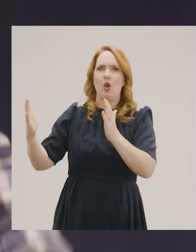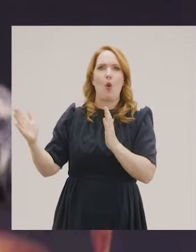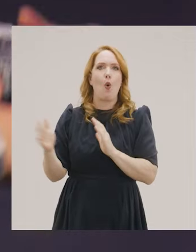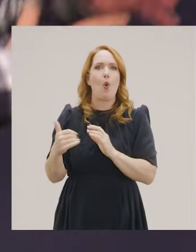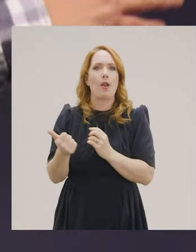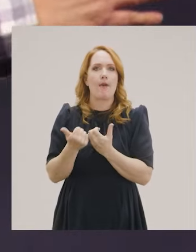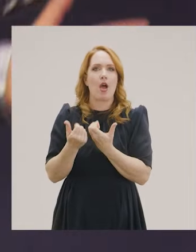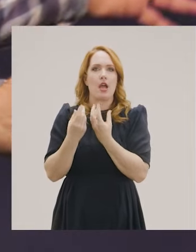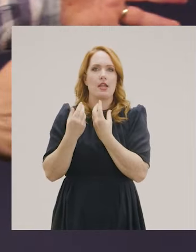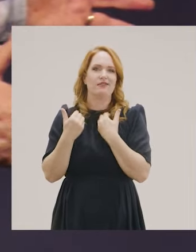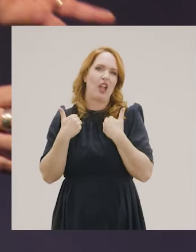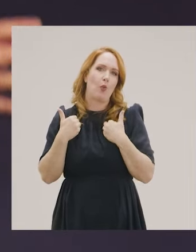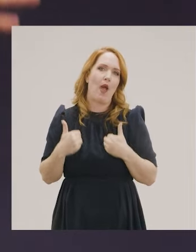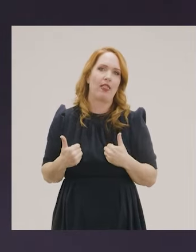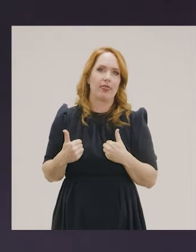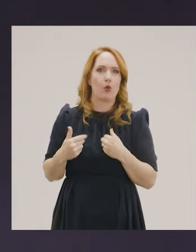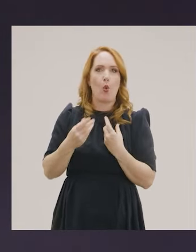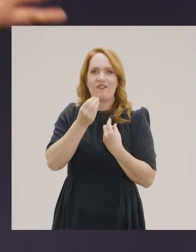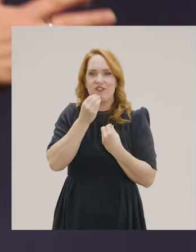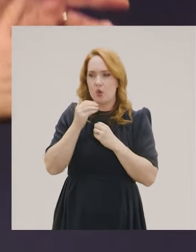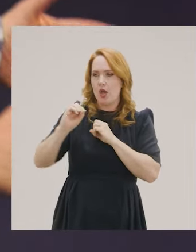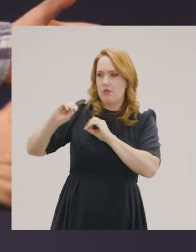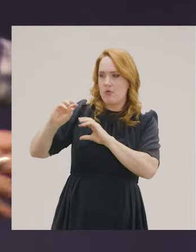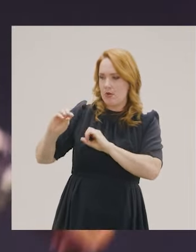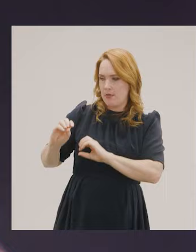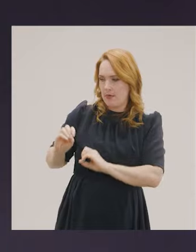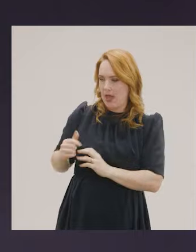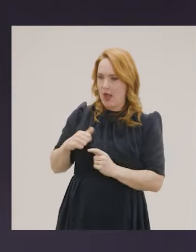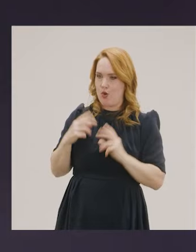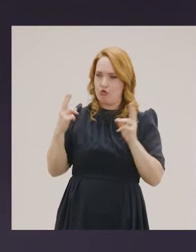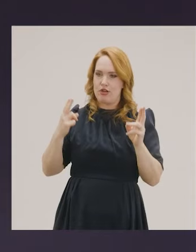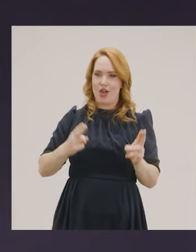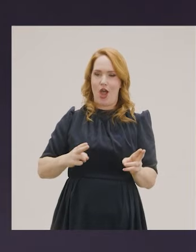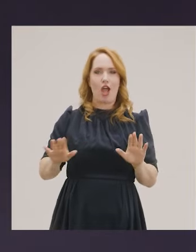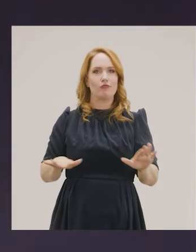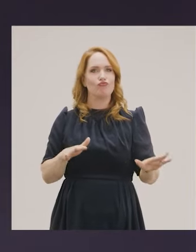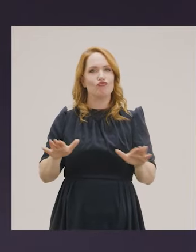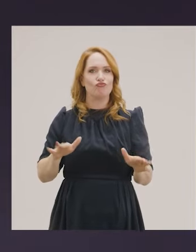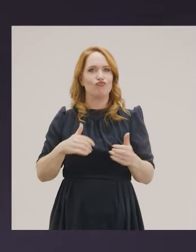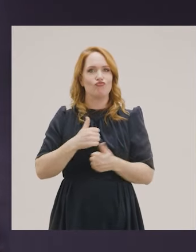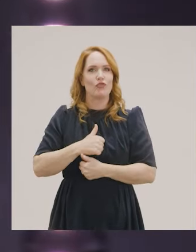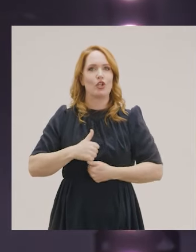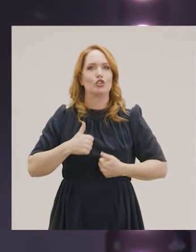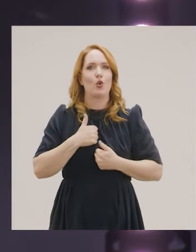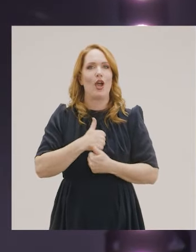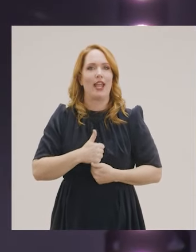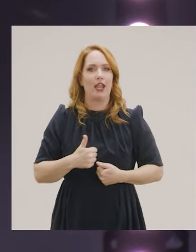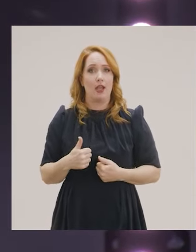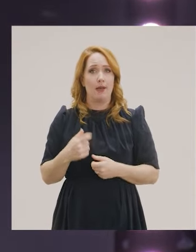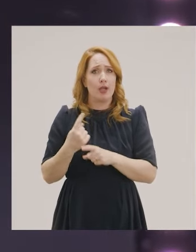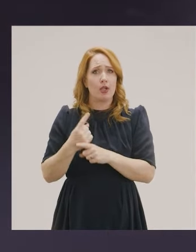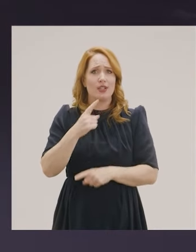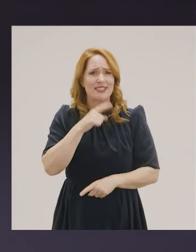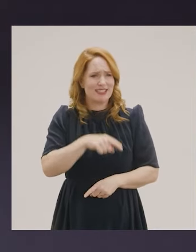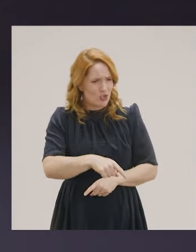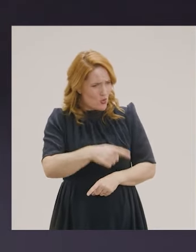just going to build the biggest things I have. I'm going to keep all my riches there, and then I'm going to sit back and I'm going to retire and I'm going to be at